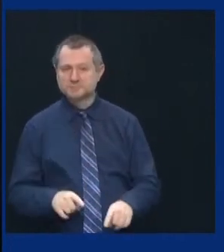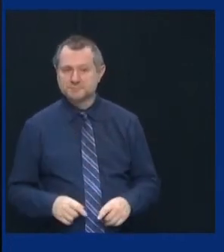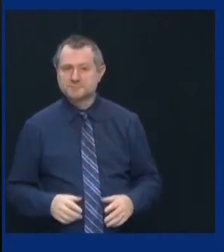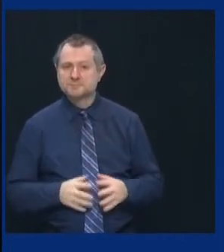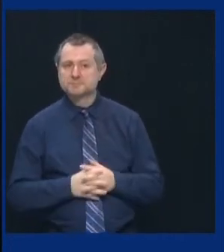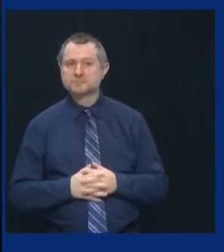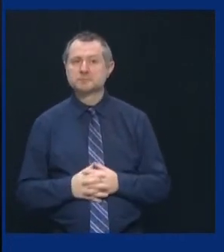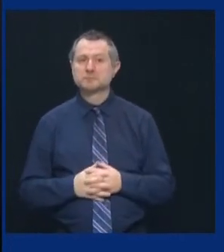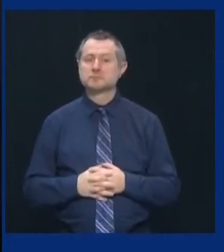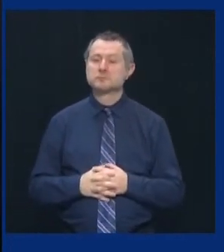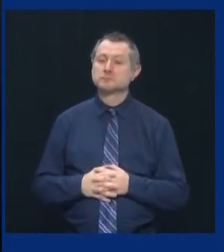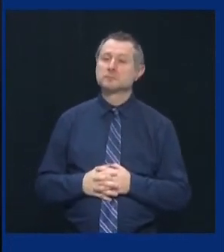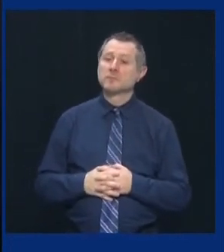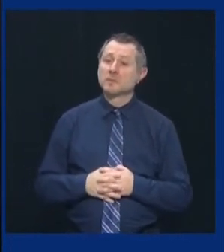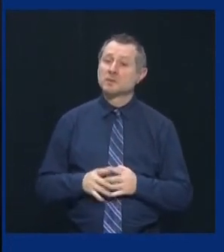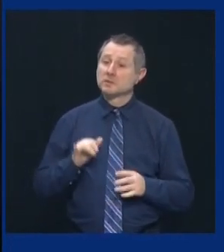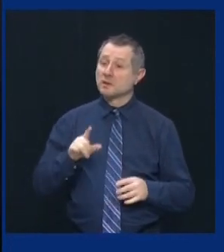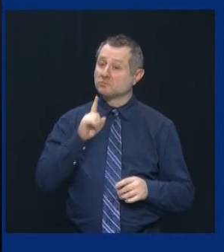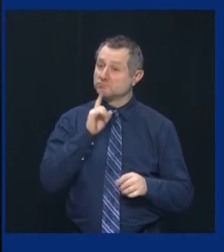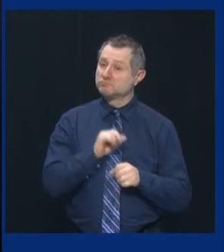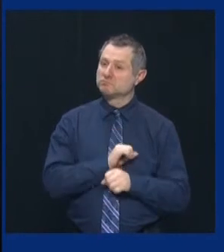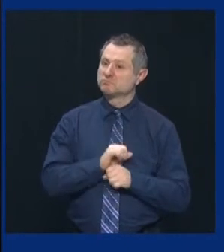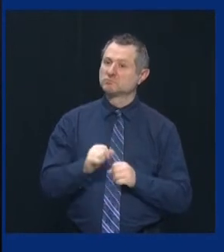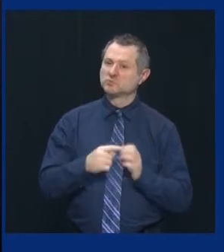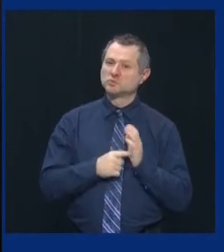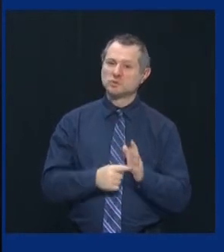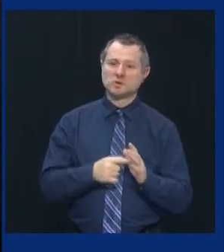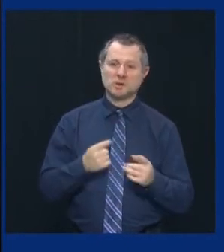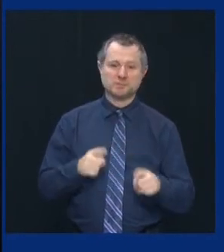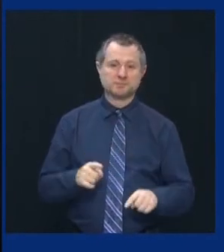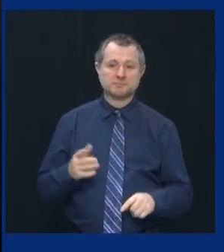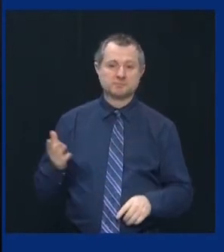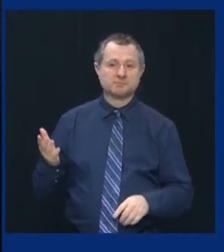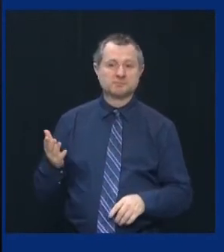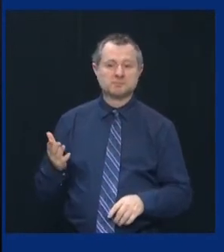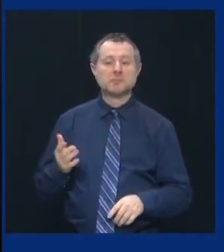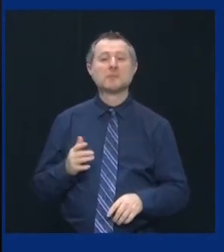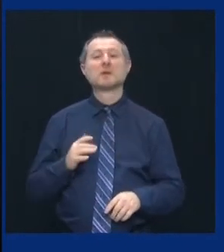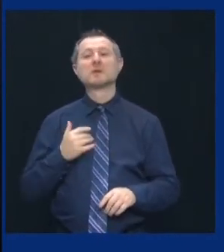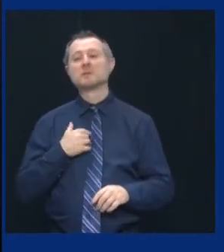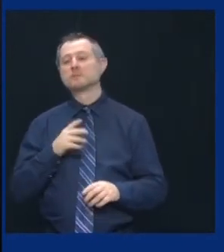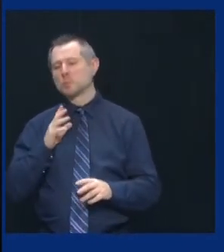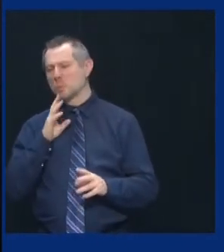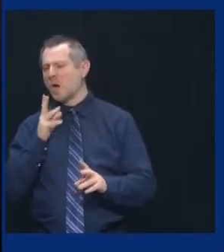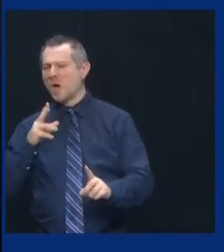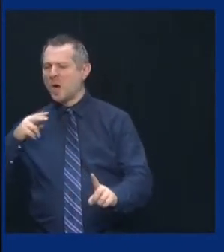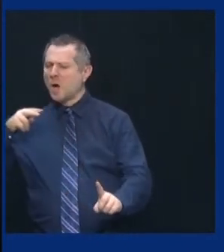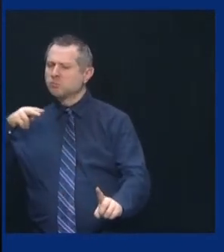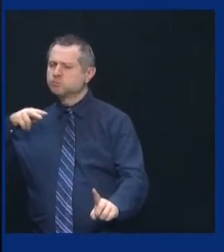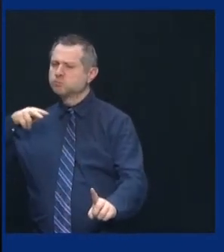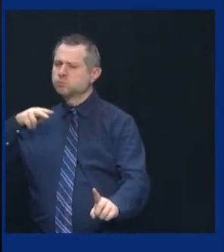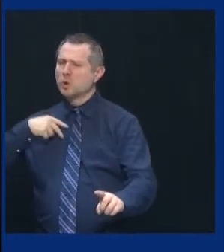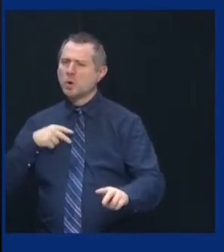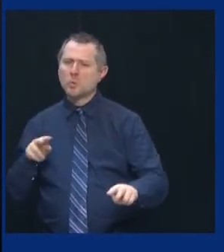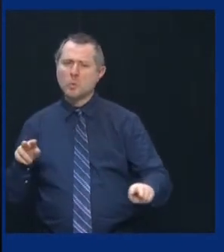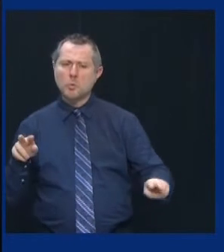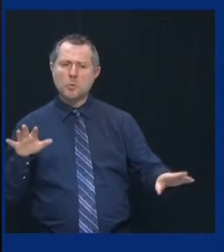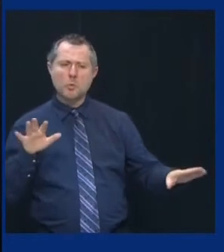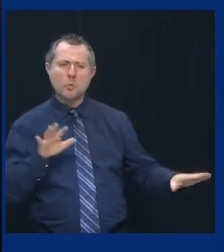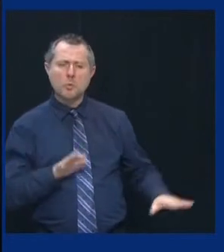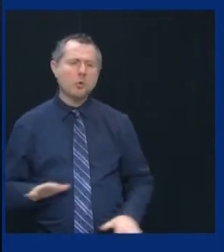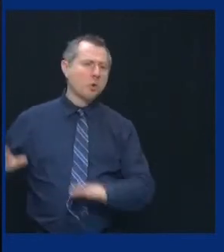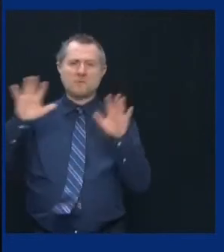And that's the situation that we're dealing with. So we are hyper cautious, hyper vigilant. We're putting